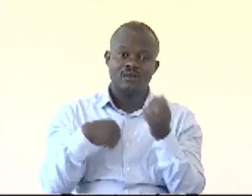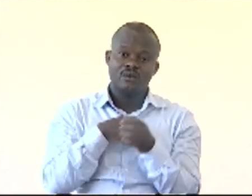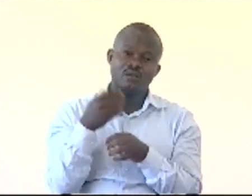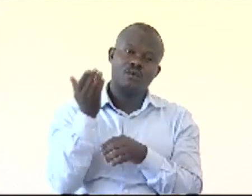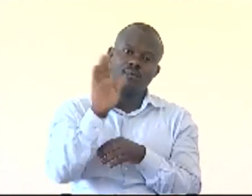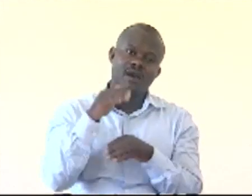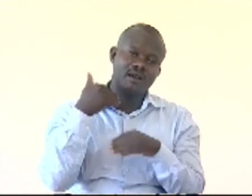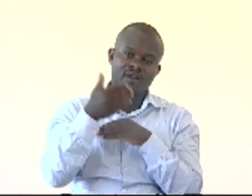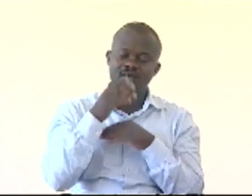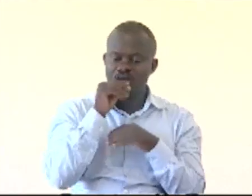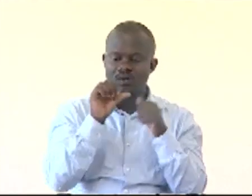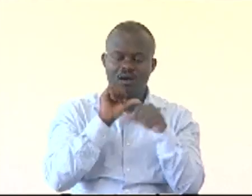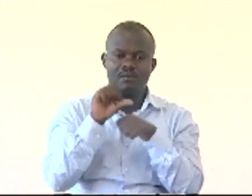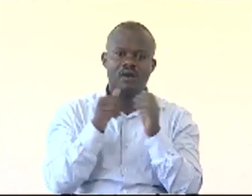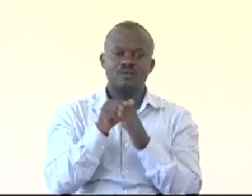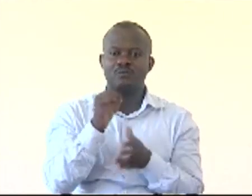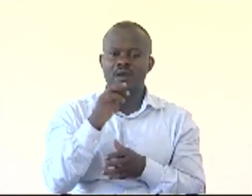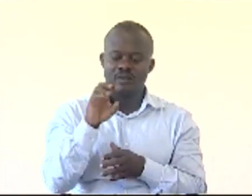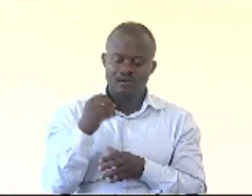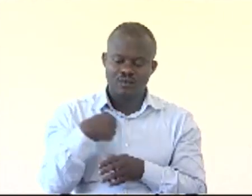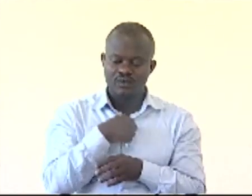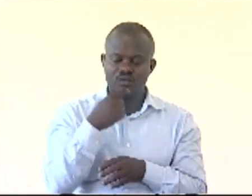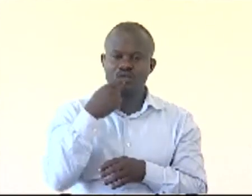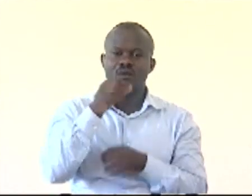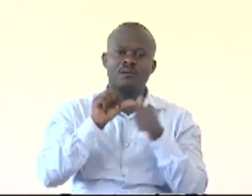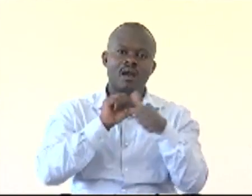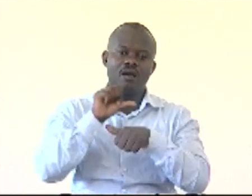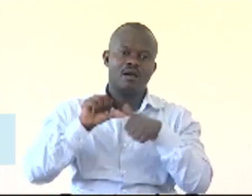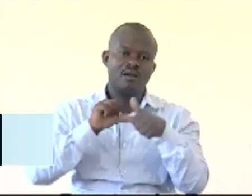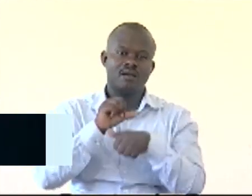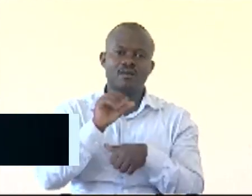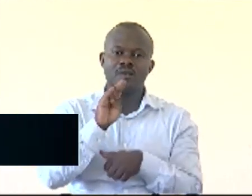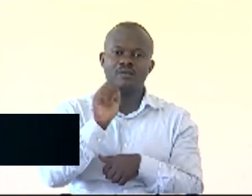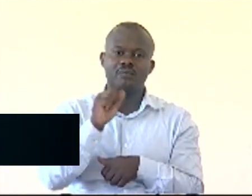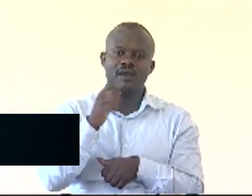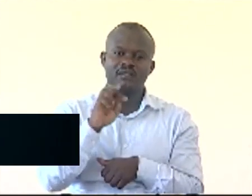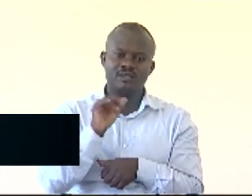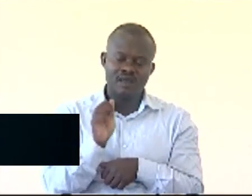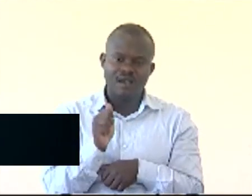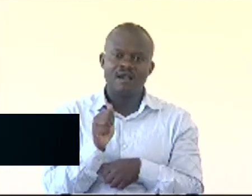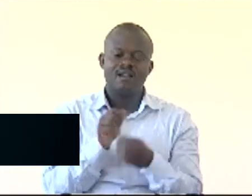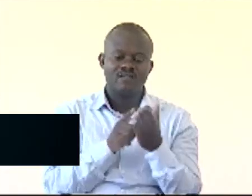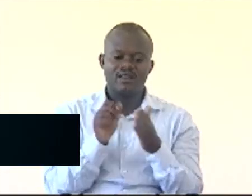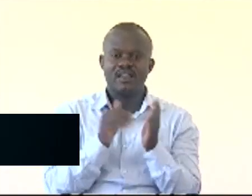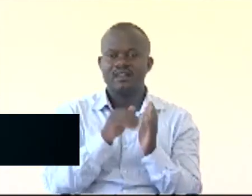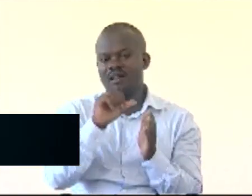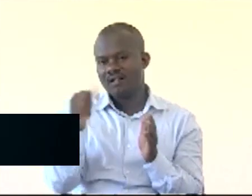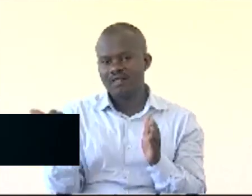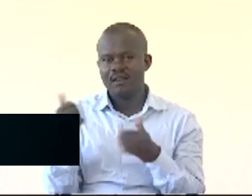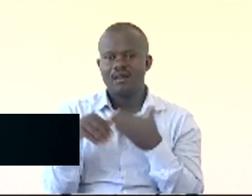talk about microorganisms we have talked about. Bacteria, virus, and others